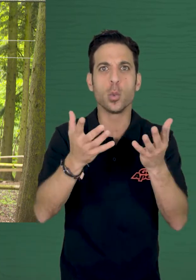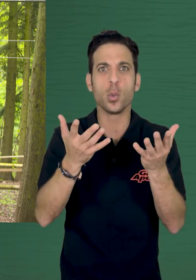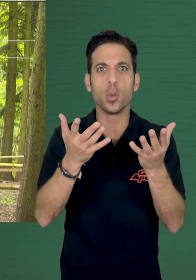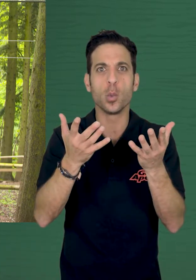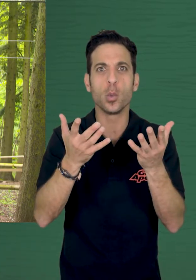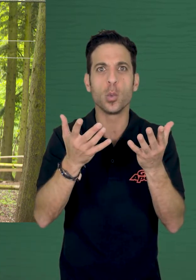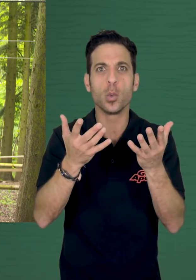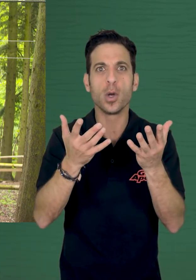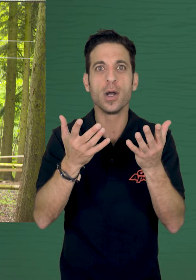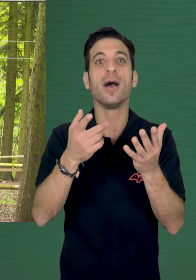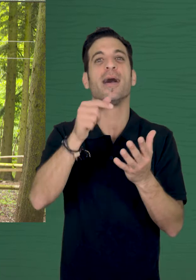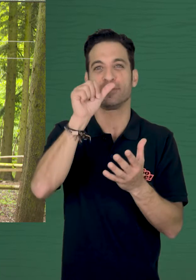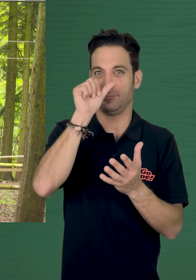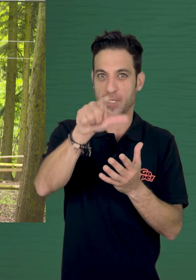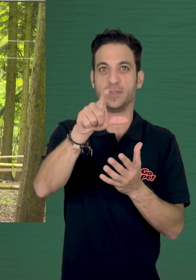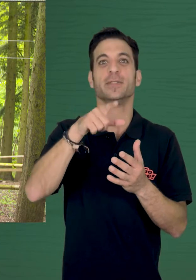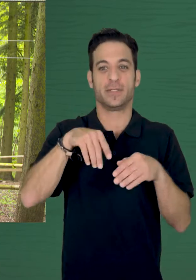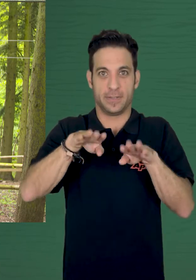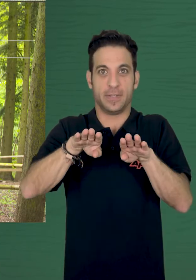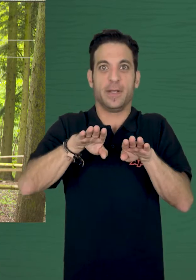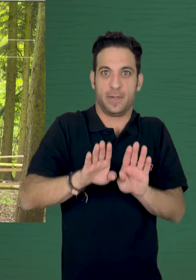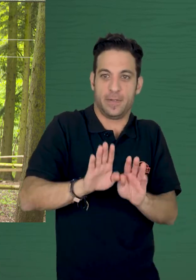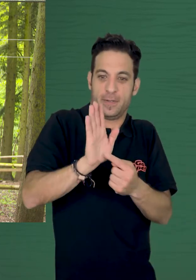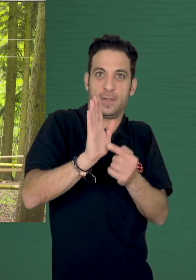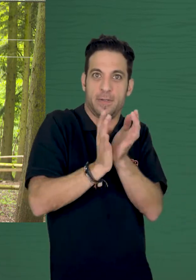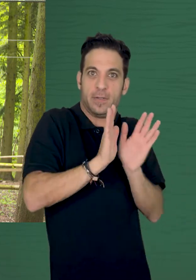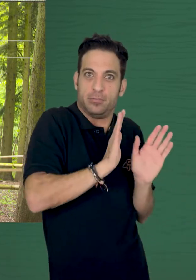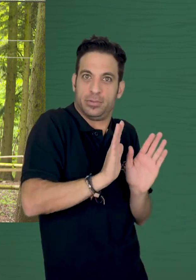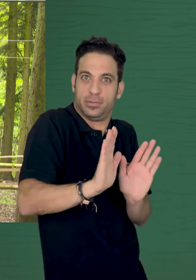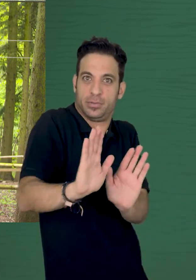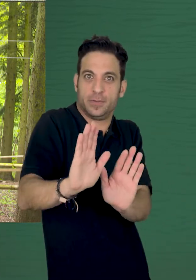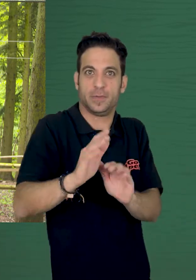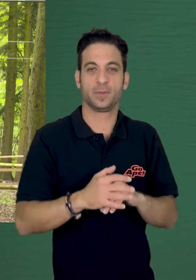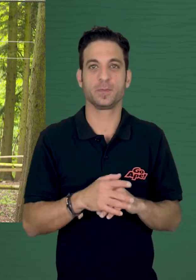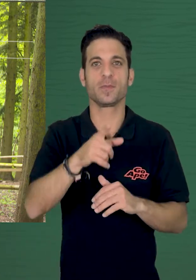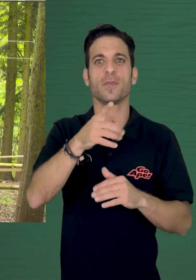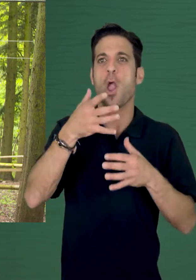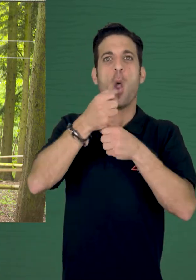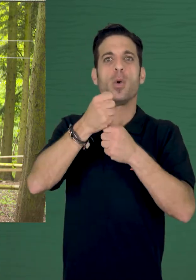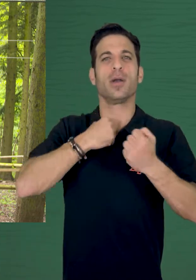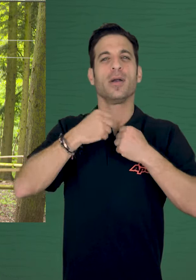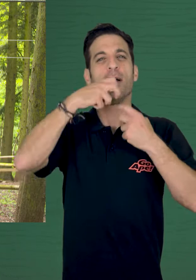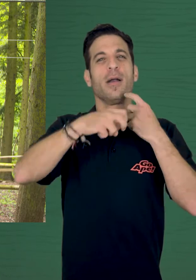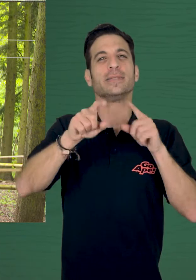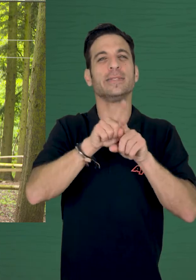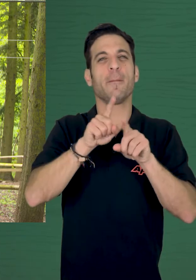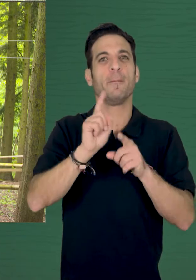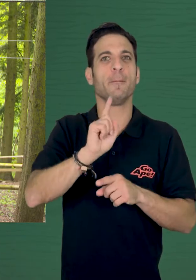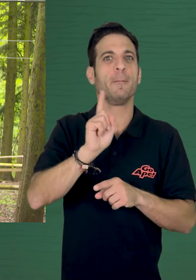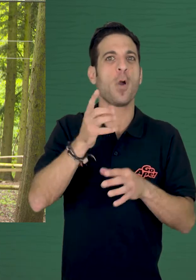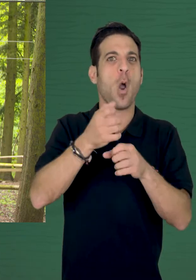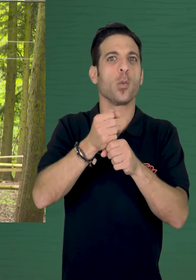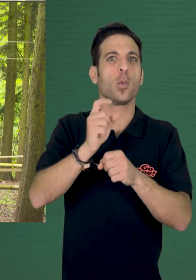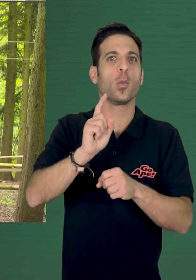do? Correct, yes, get your feet down and drag your heels. And where do you hold onto a Tarzan